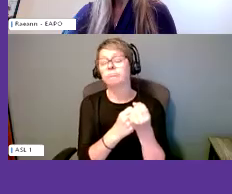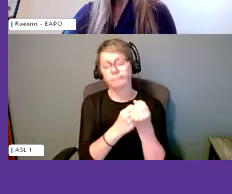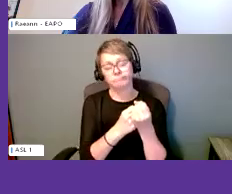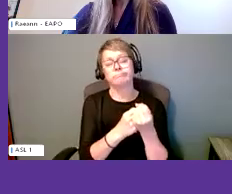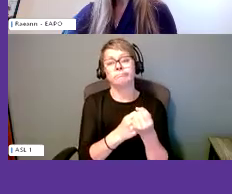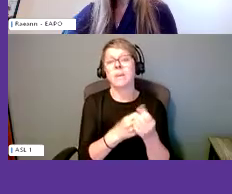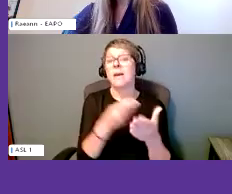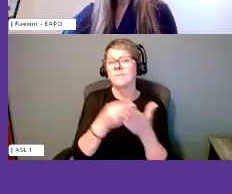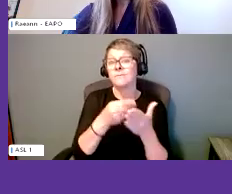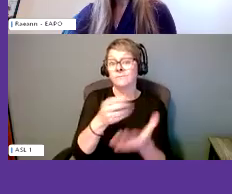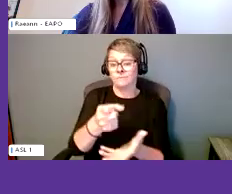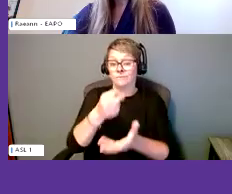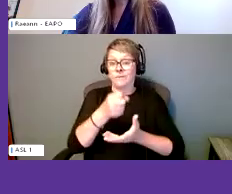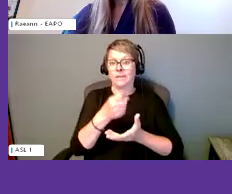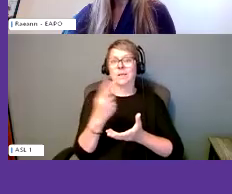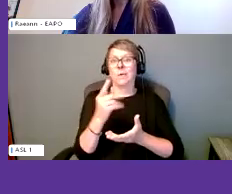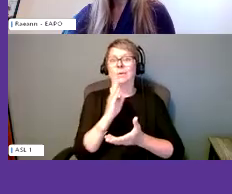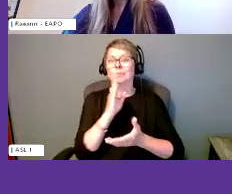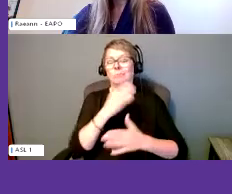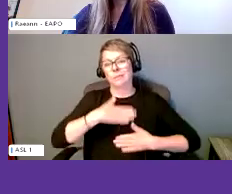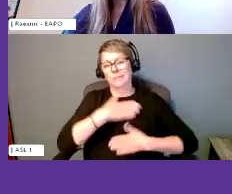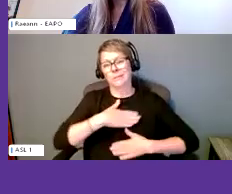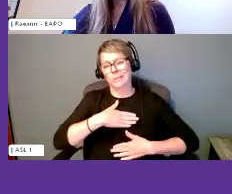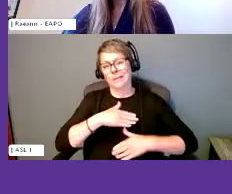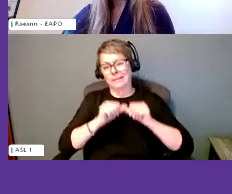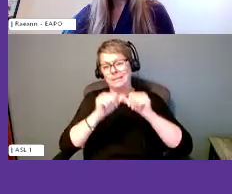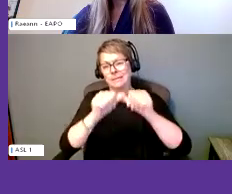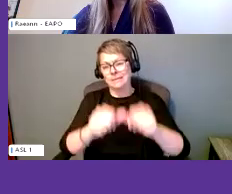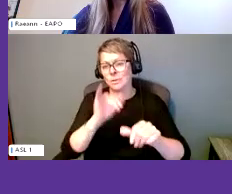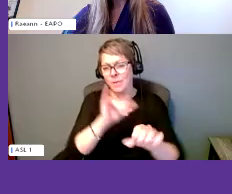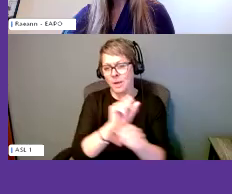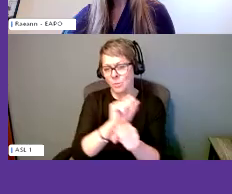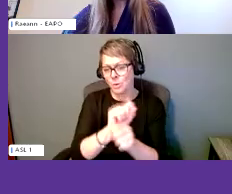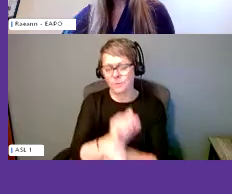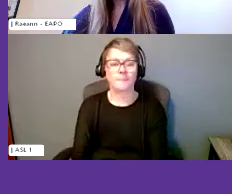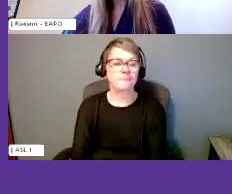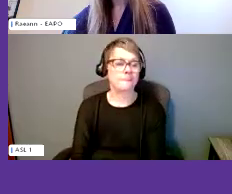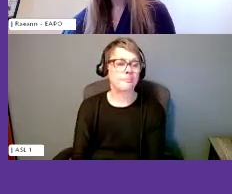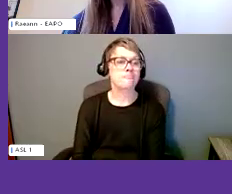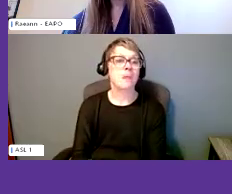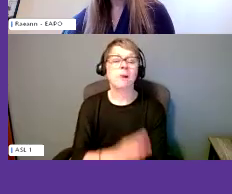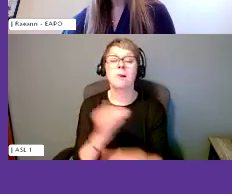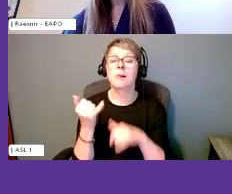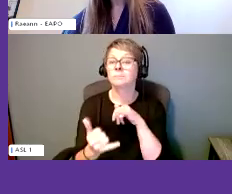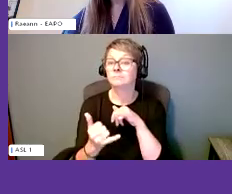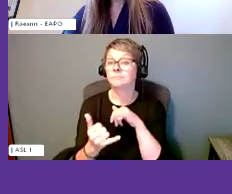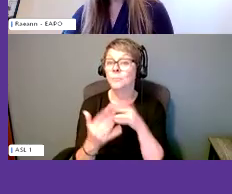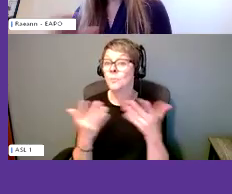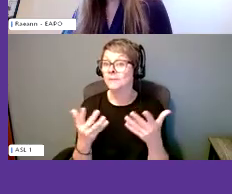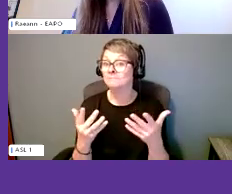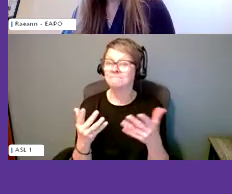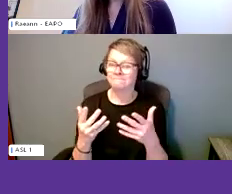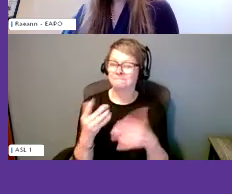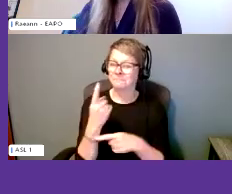always much appreciated to continue on the efforts, the work that we do. And lastly, that one piece of